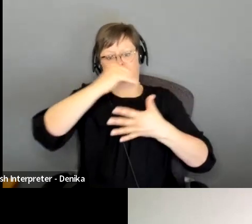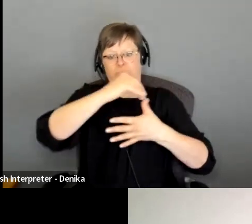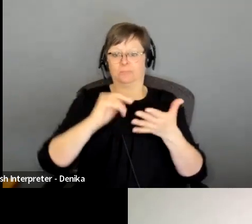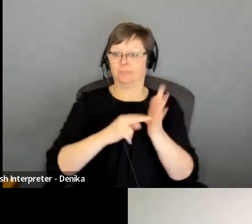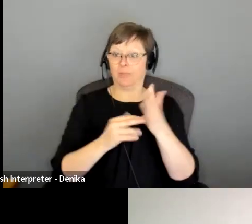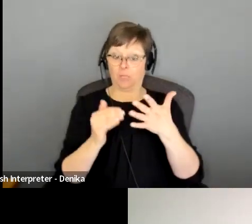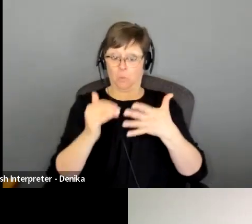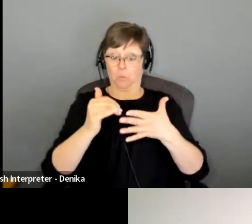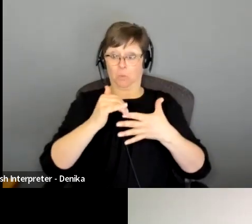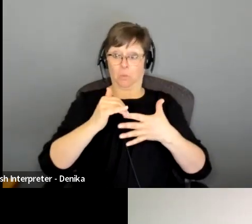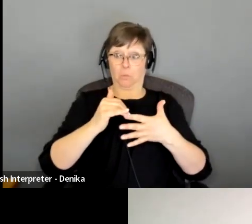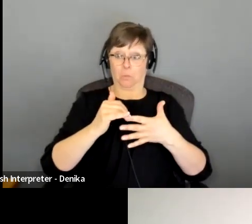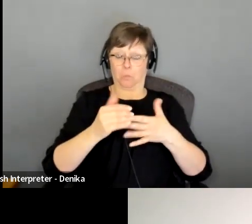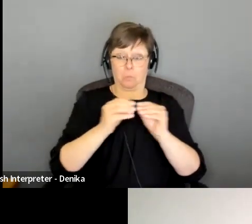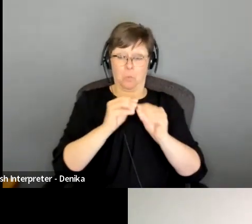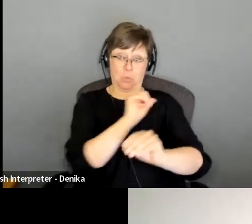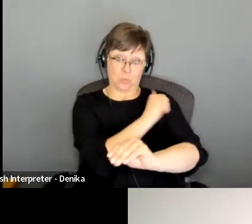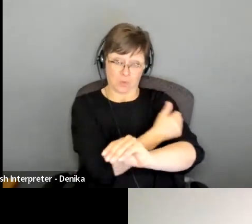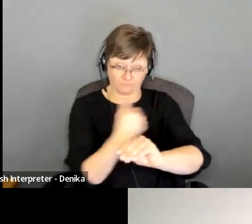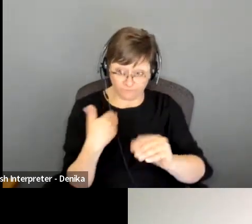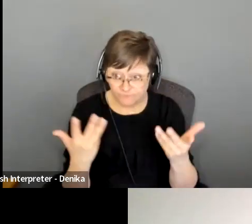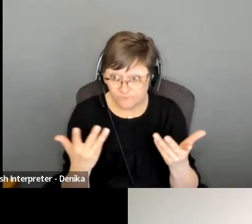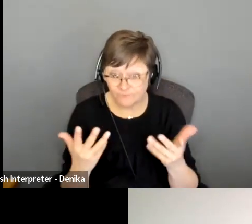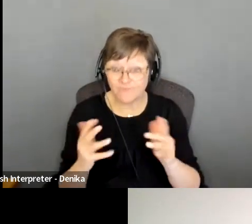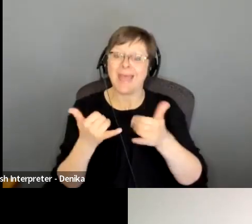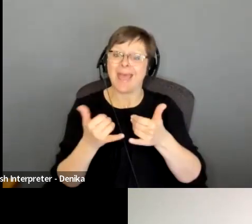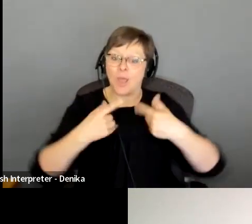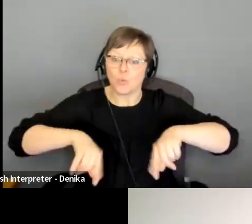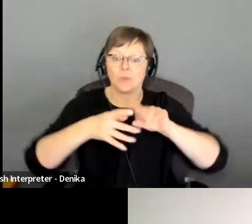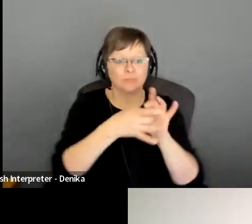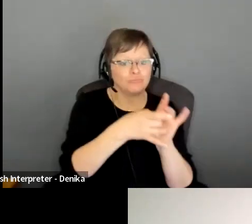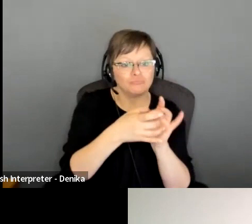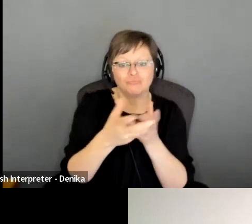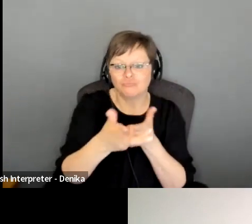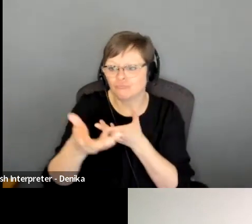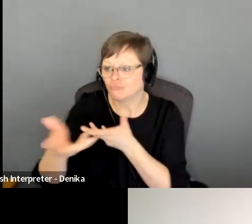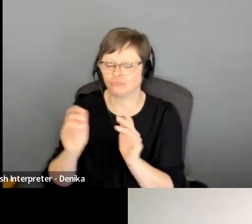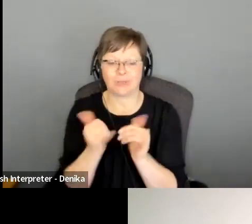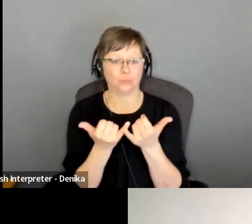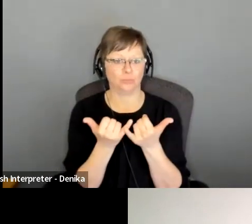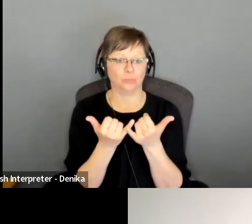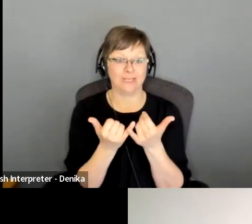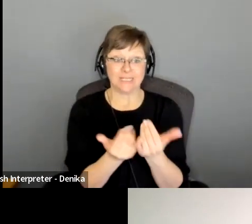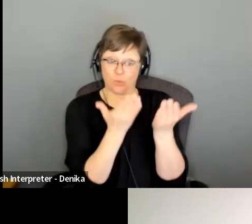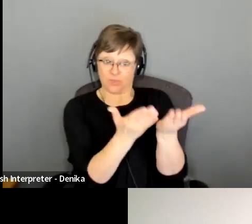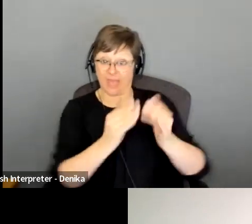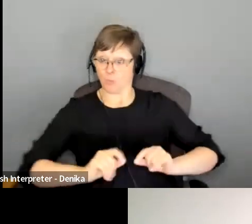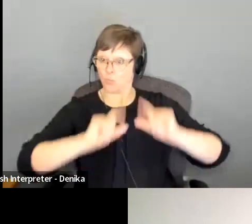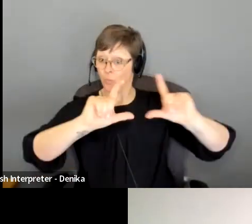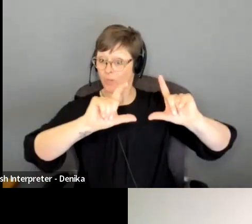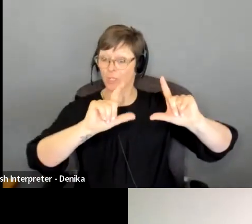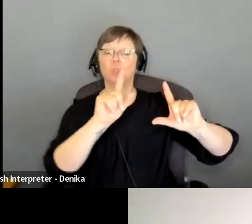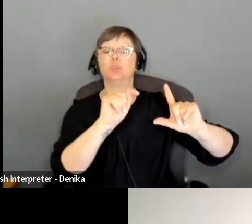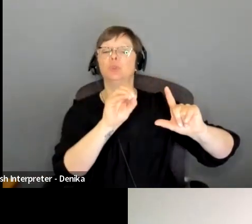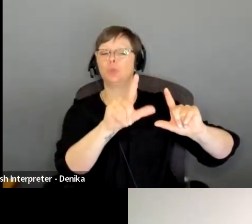authority is all about how we relate to each other. So this tool